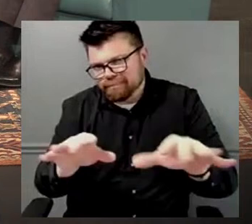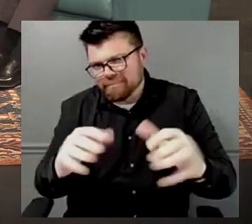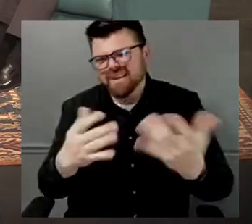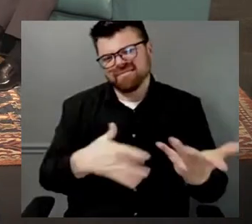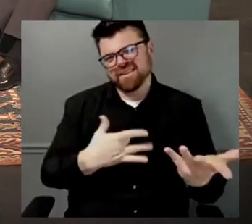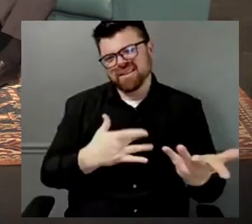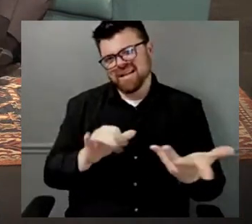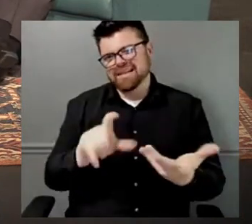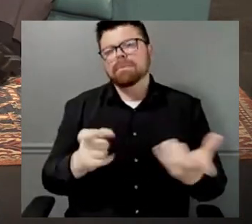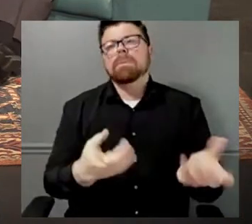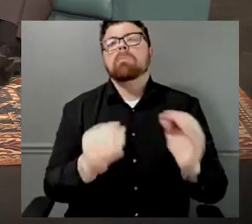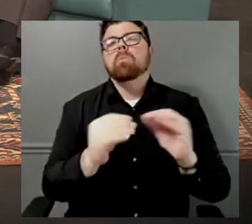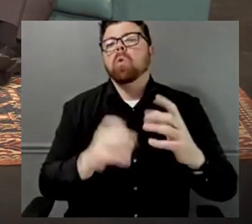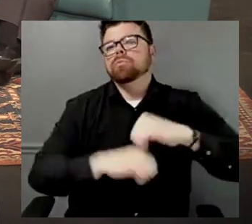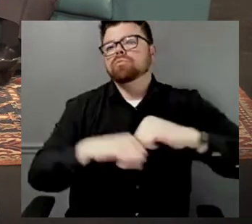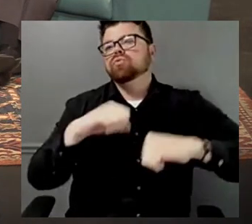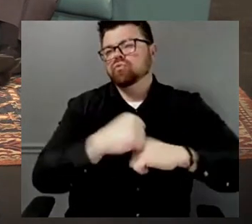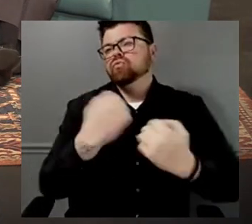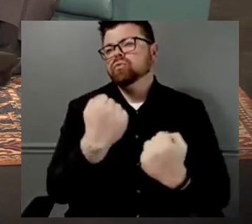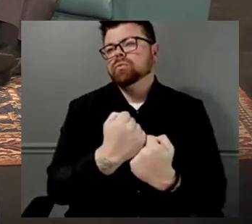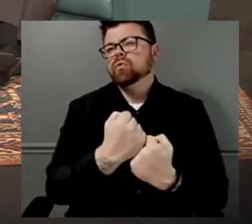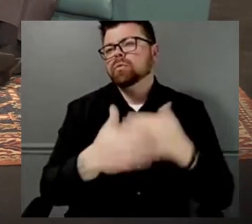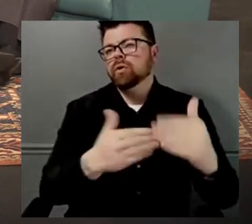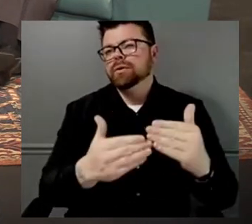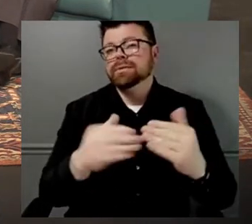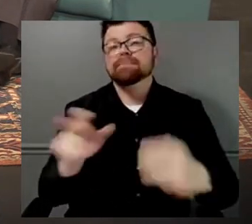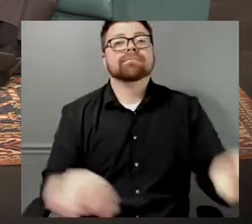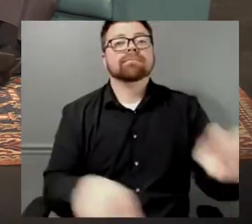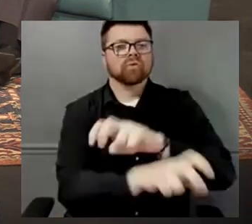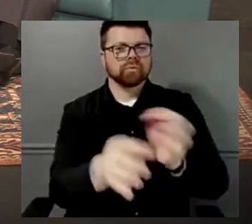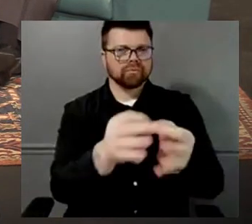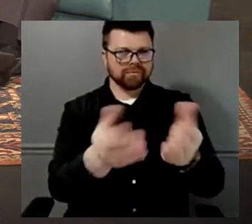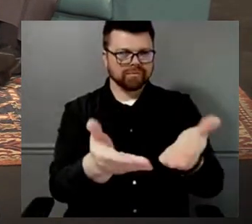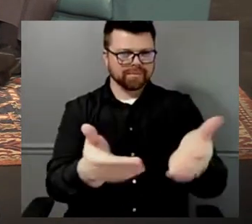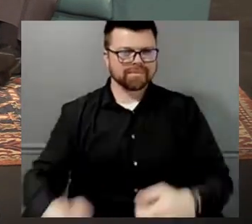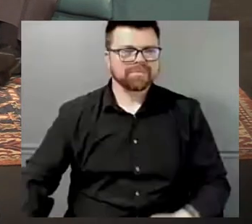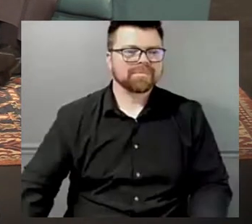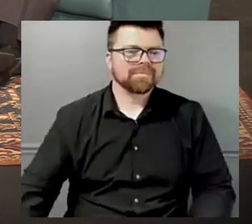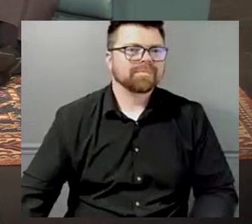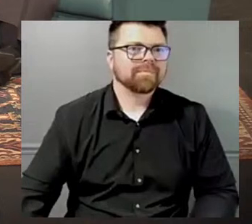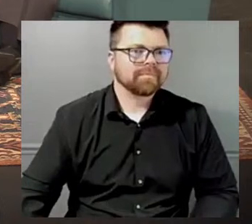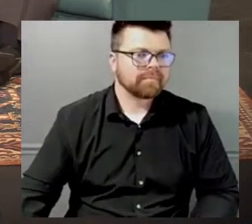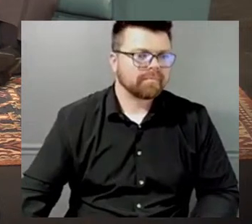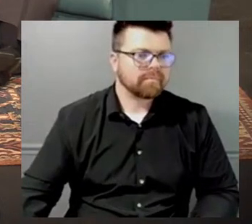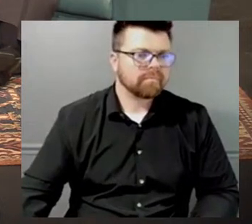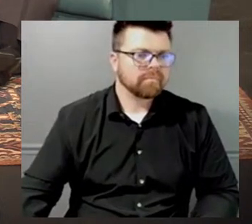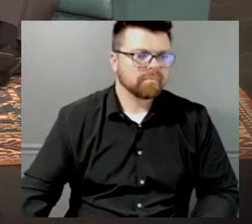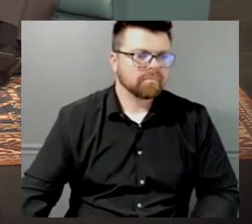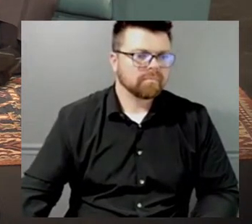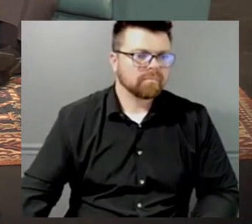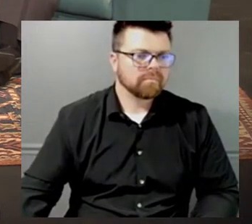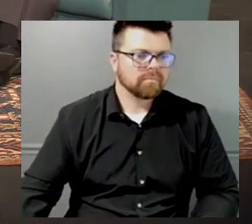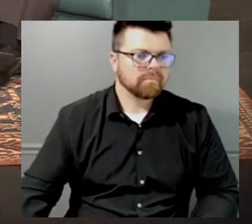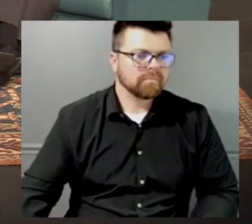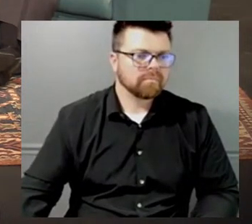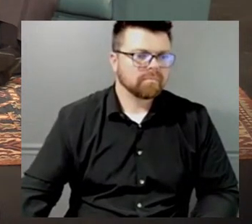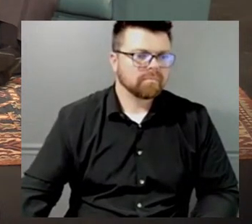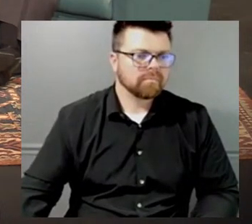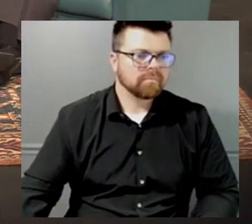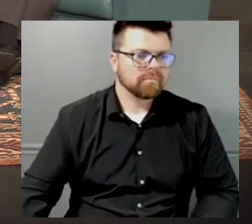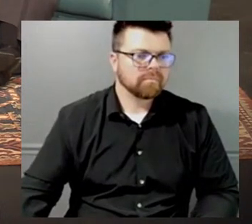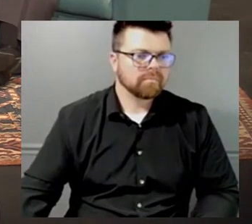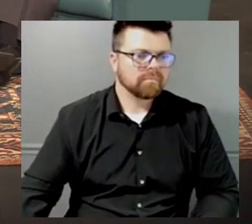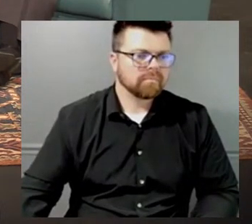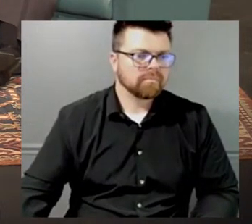in the process. You're naming a thing that we often in our work, we teach the difference between free expression and free exchange. That